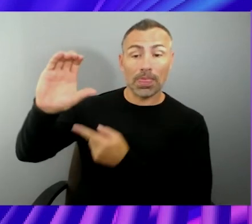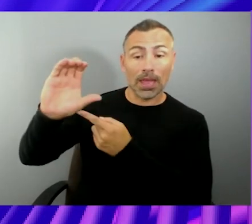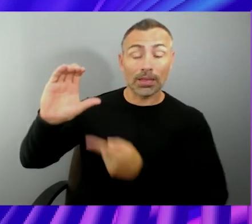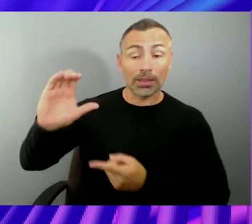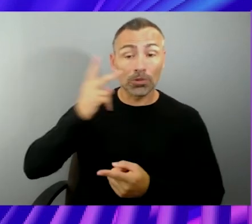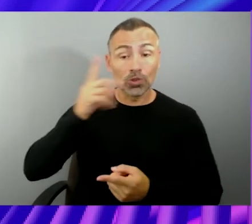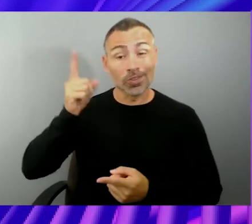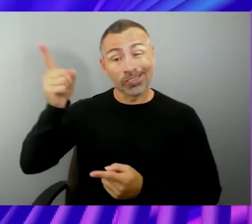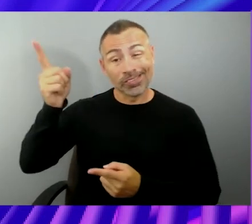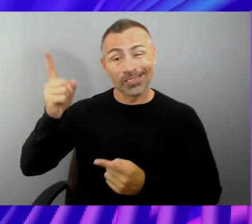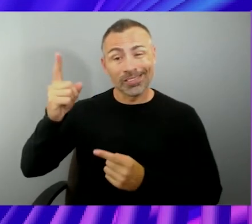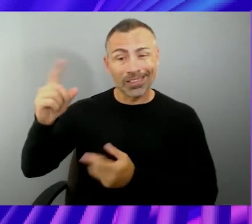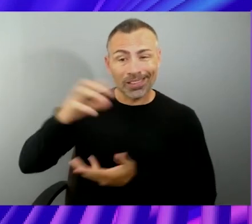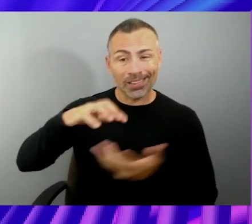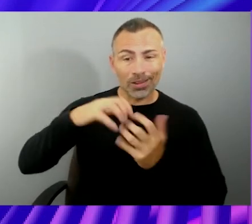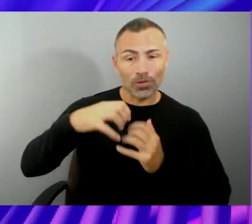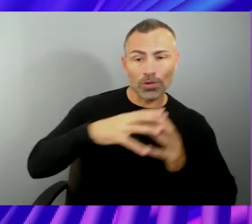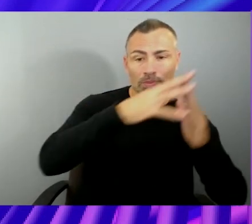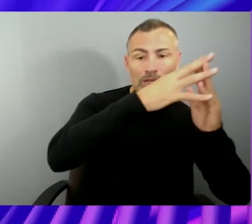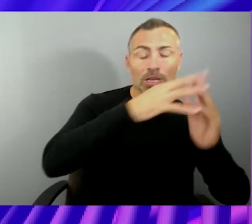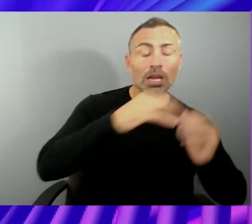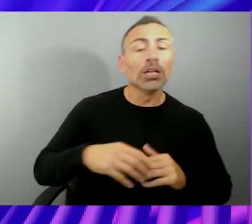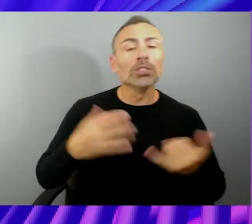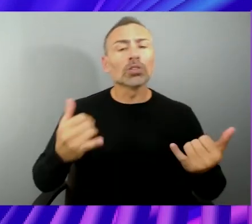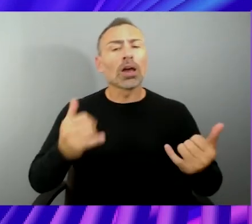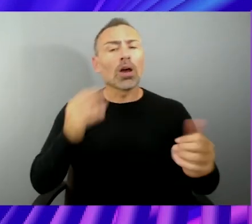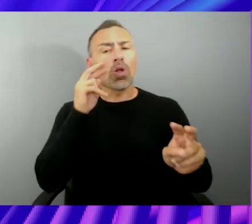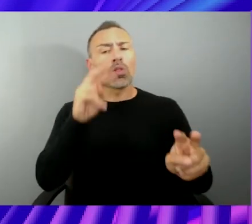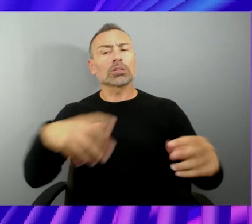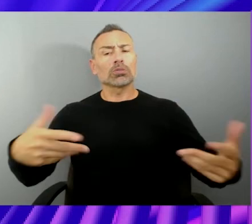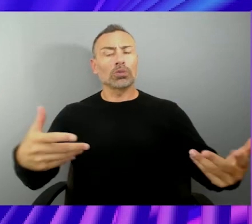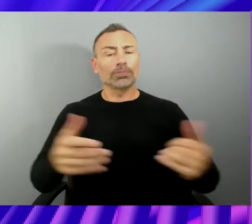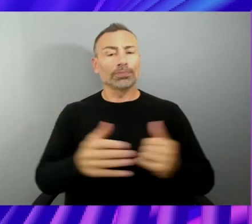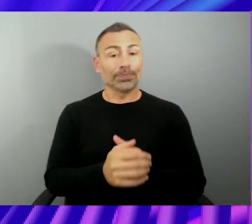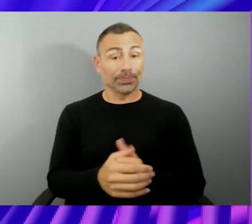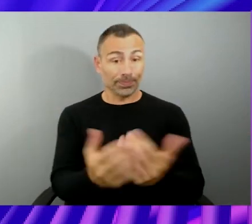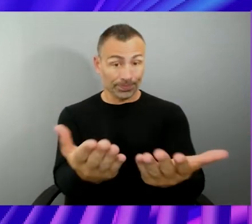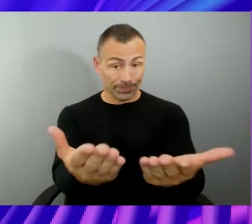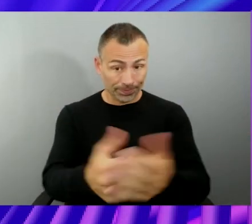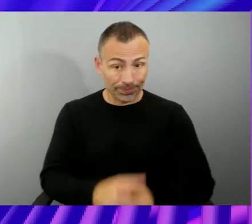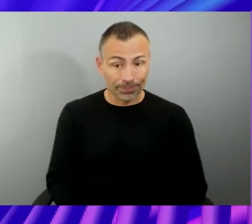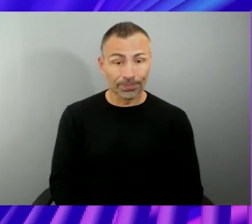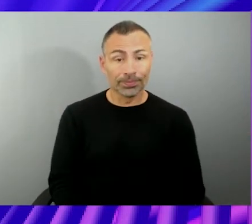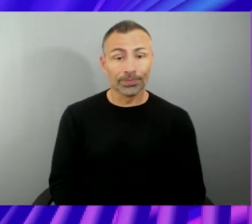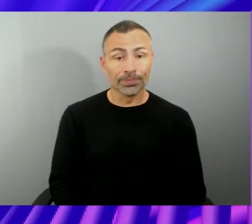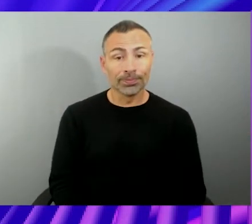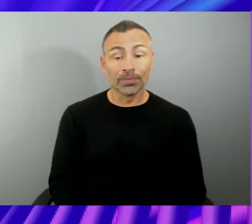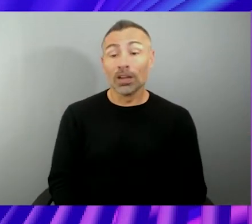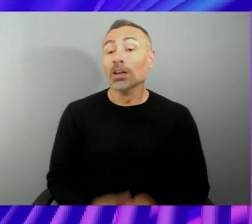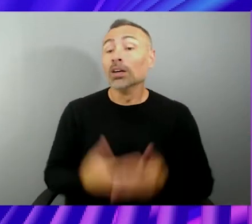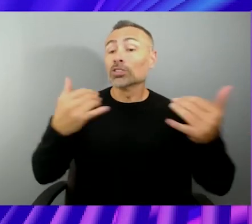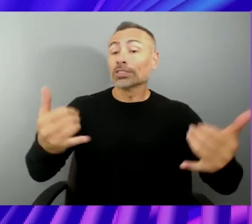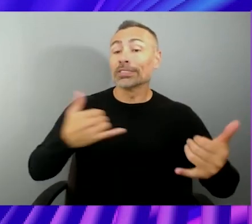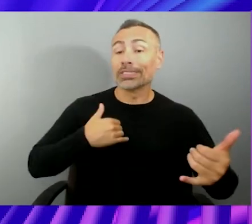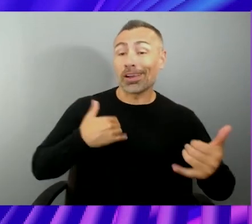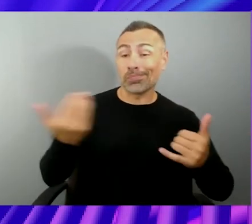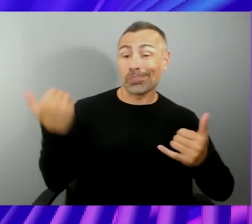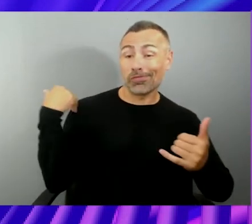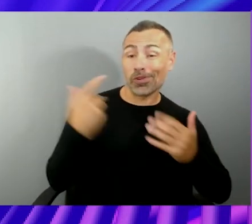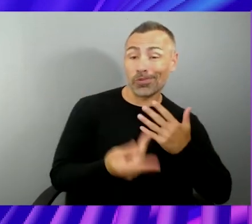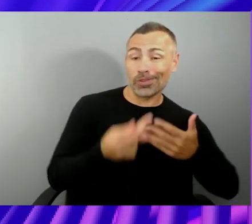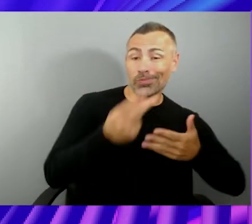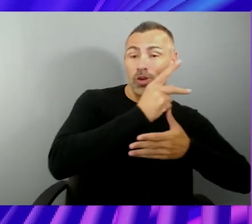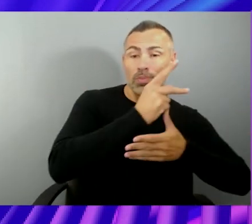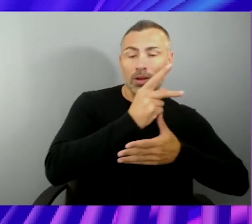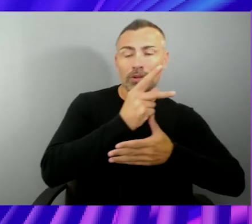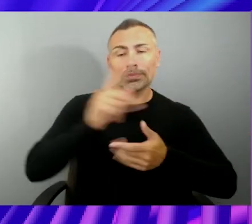And this is kind of what it looks like. So when I go in, I'm now going to go from primary to my security analysis work group. Work groups are really, really cool